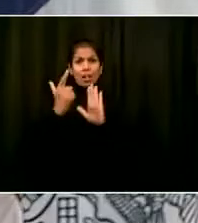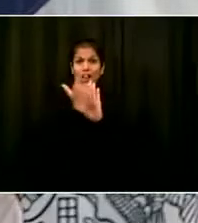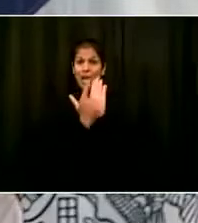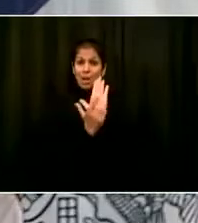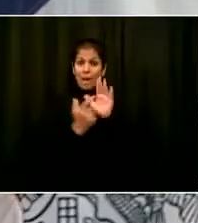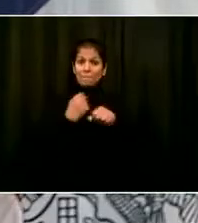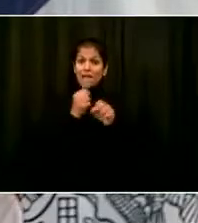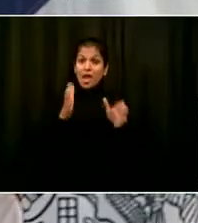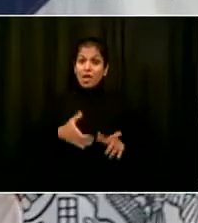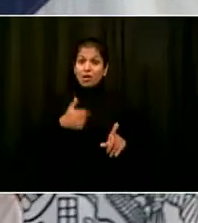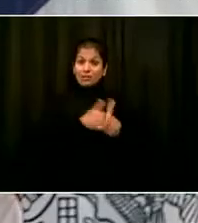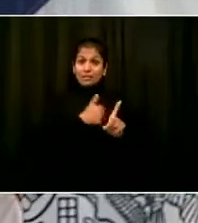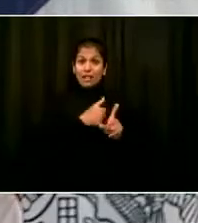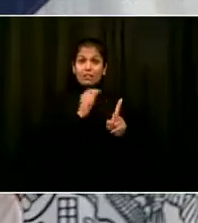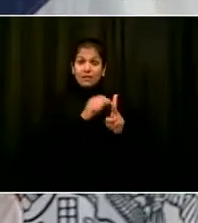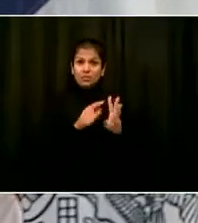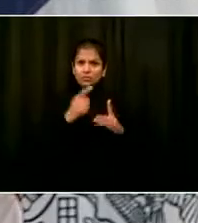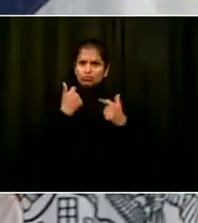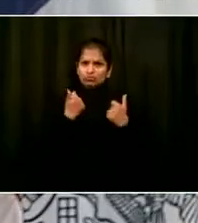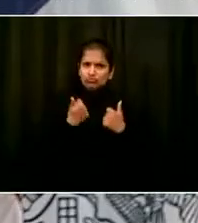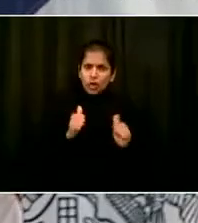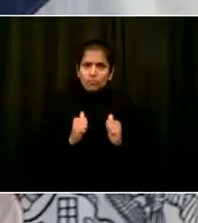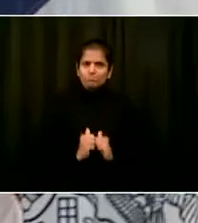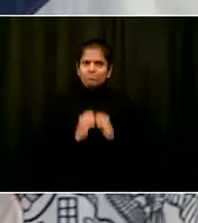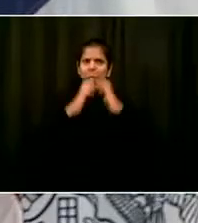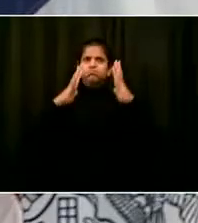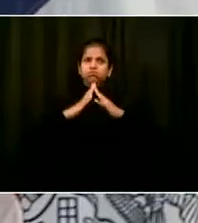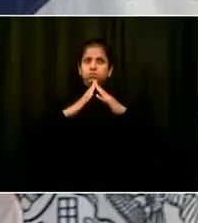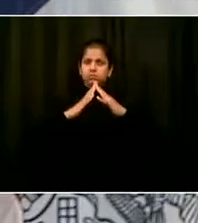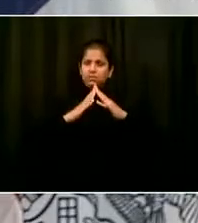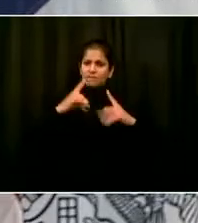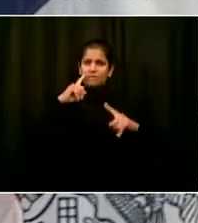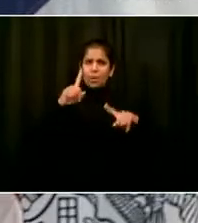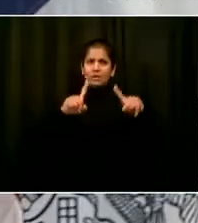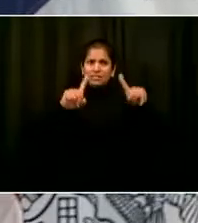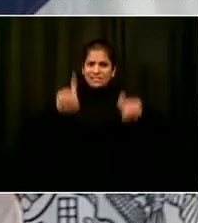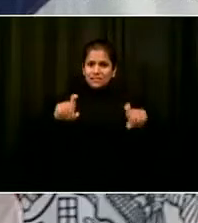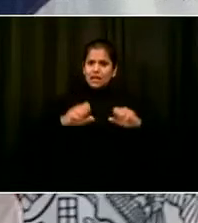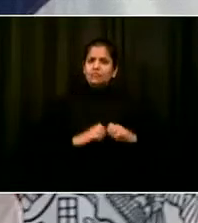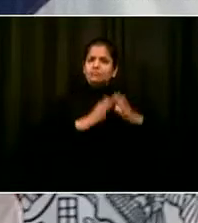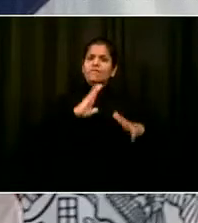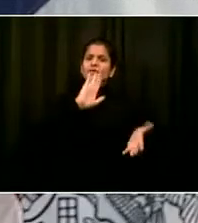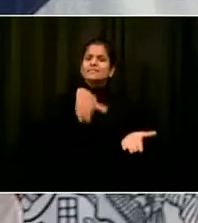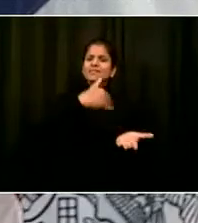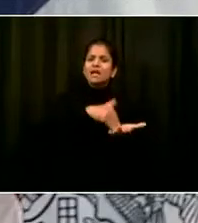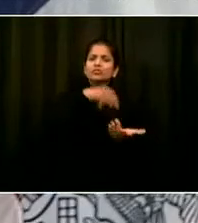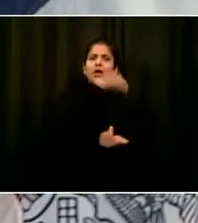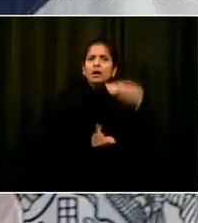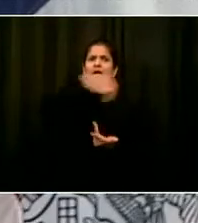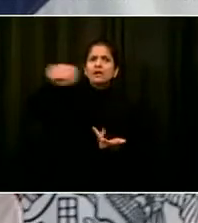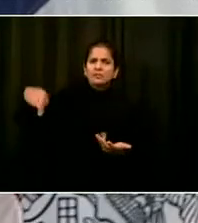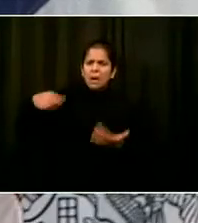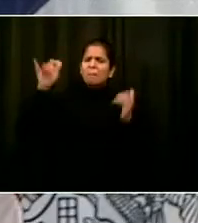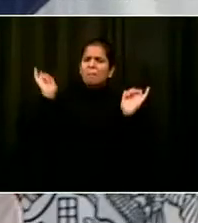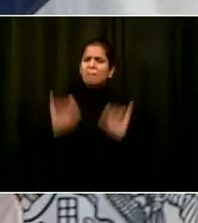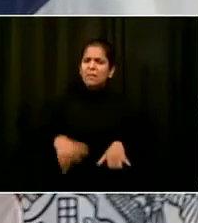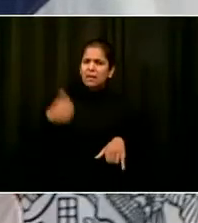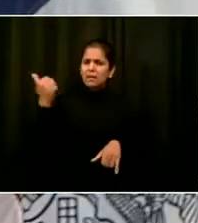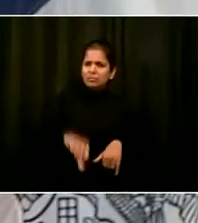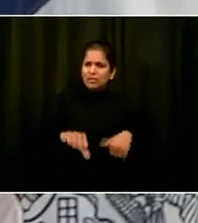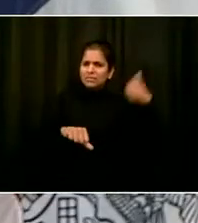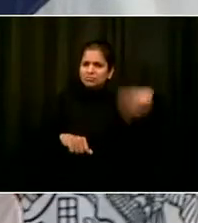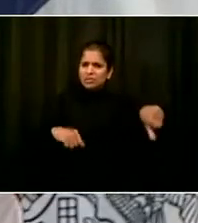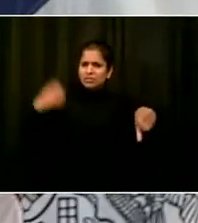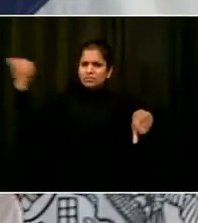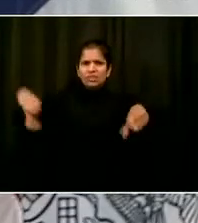uh many suggestions that were ultimately rejected can you talk about the criteria that you use to determine new testing sites and especially given the